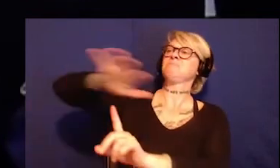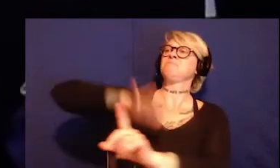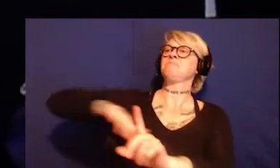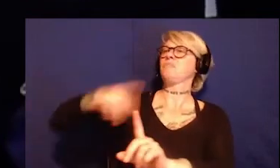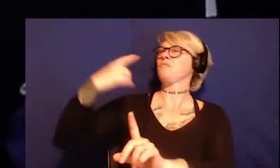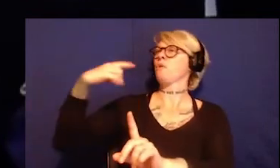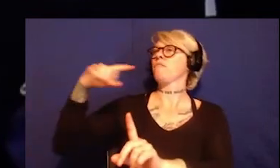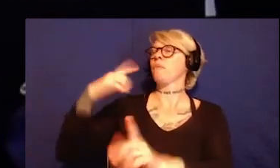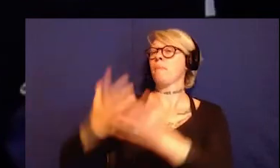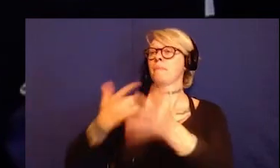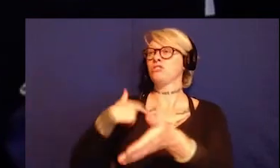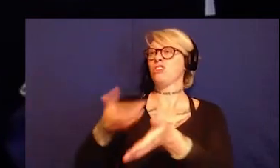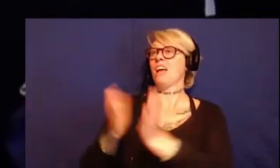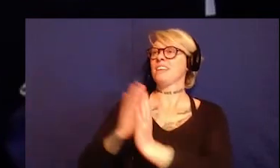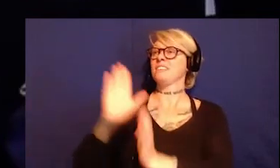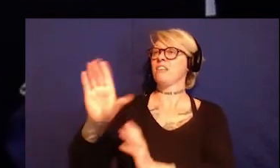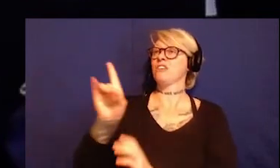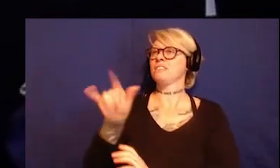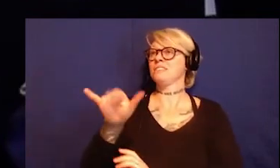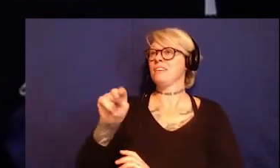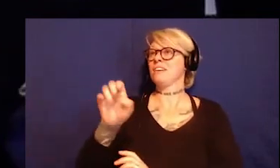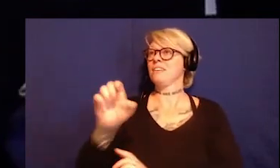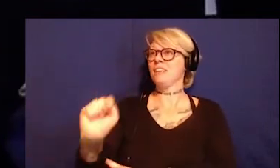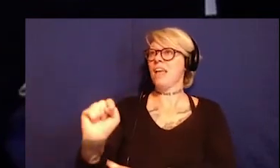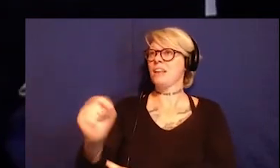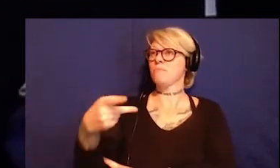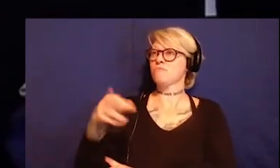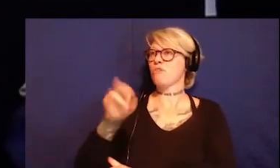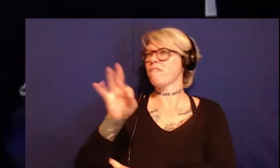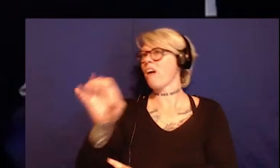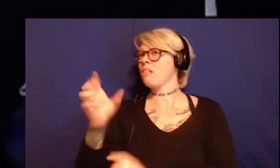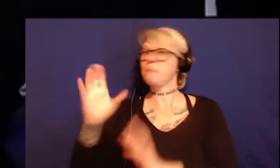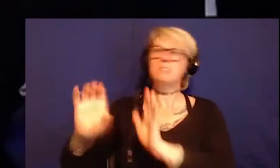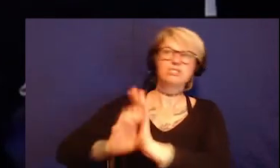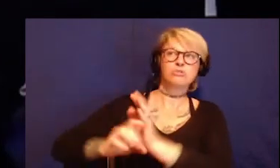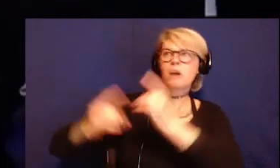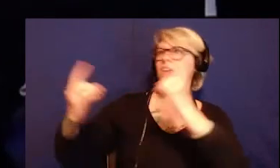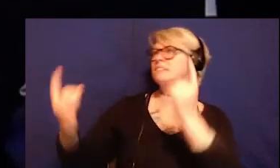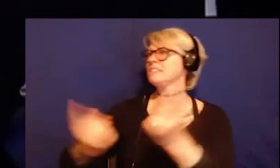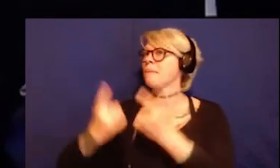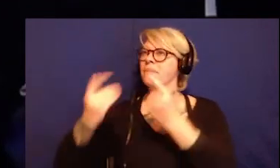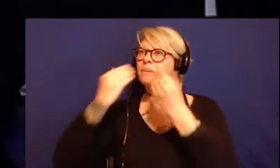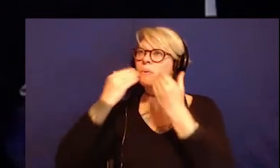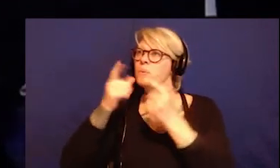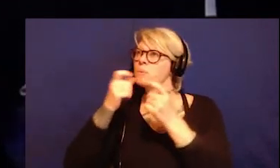their Dynet profile, I'd be able to see them. Get like a photo or something, you know?